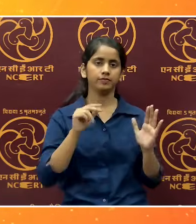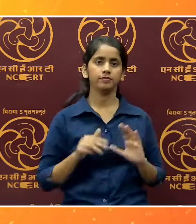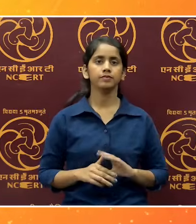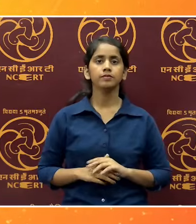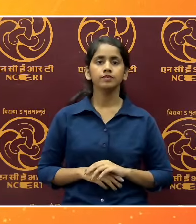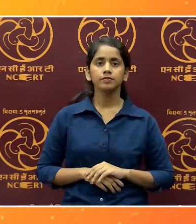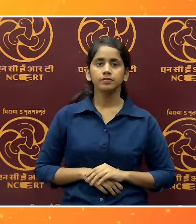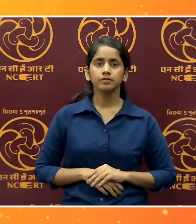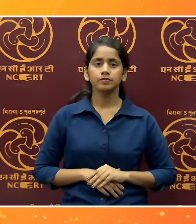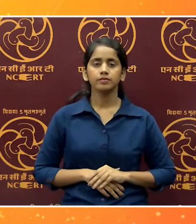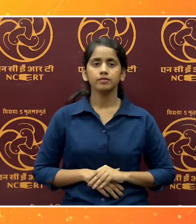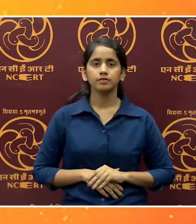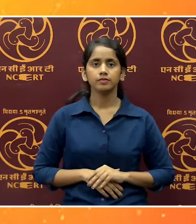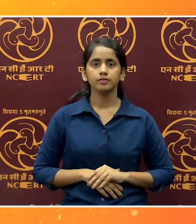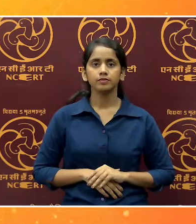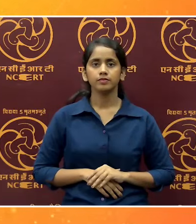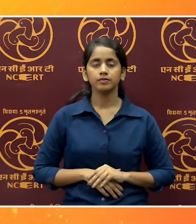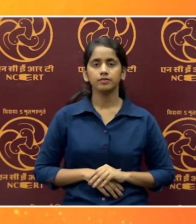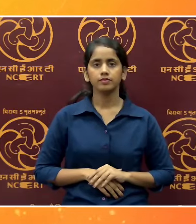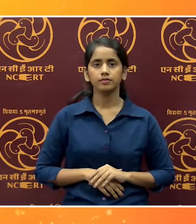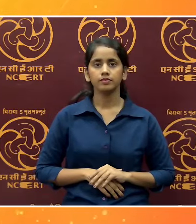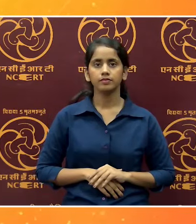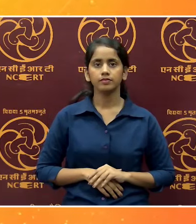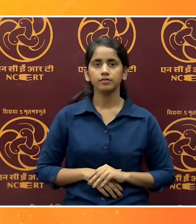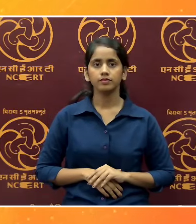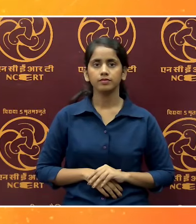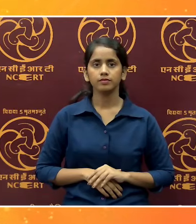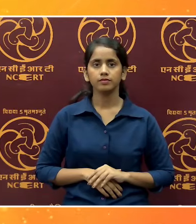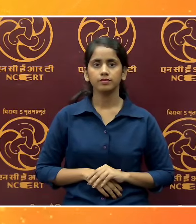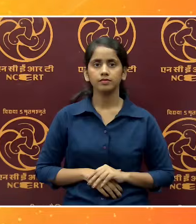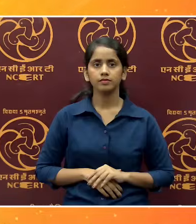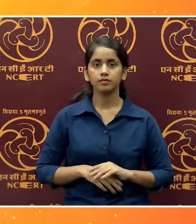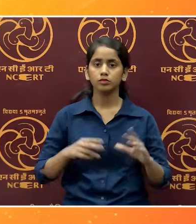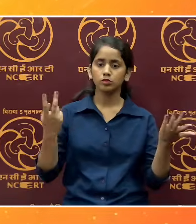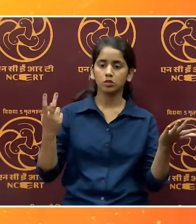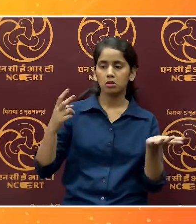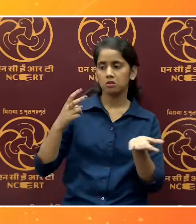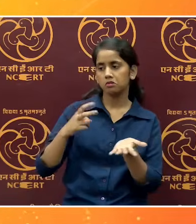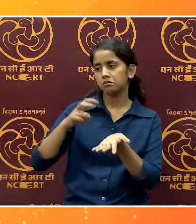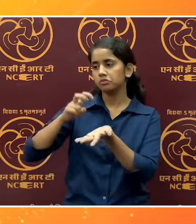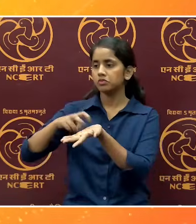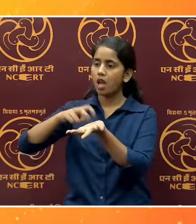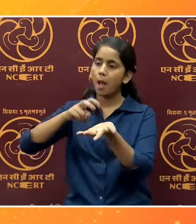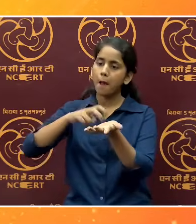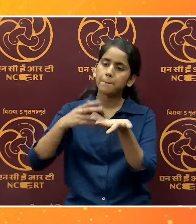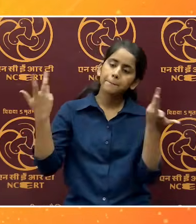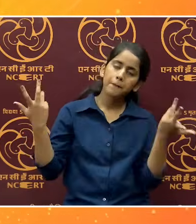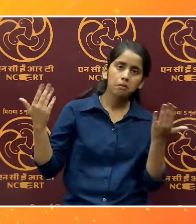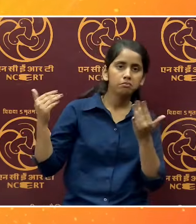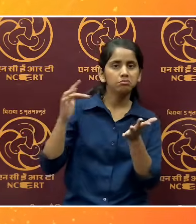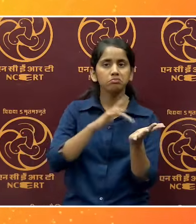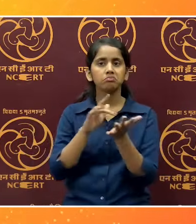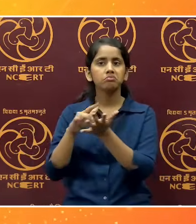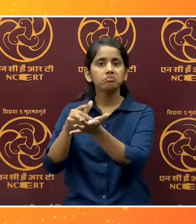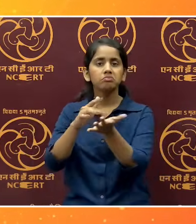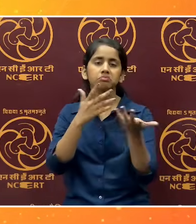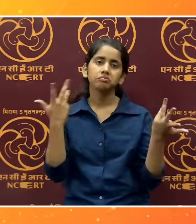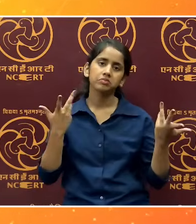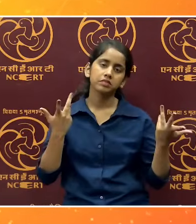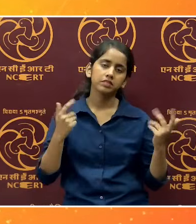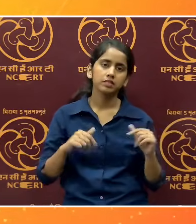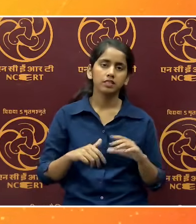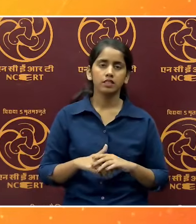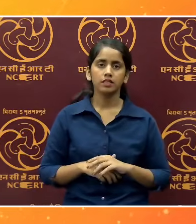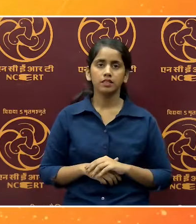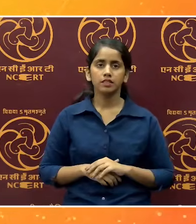a muddy drain. So, hopping is a little jump, you know, you can also jump wherever you are, students. So, that is a tiny hop which you can